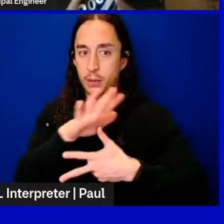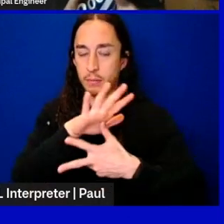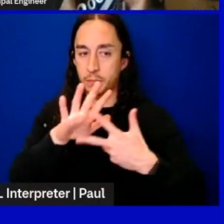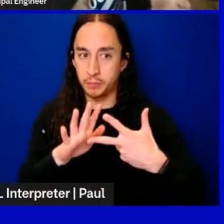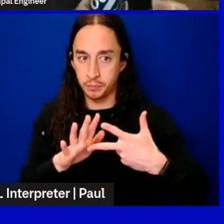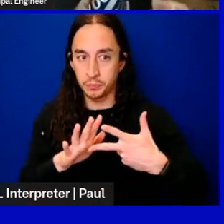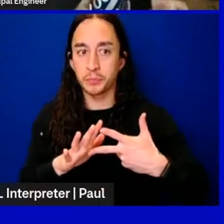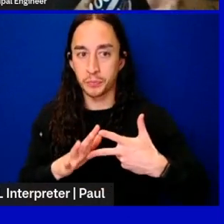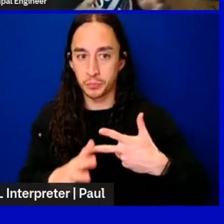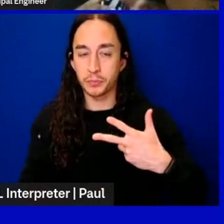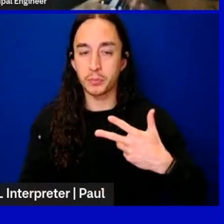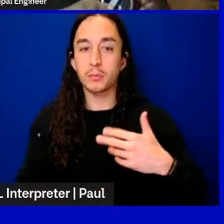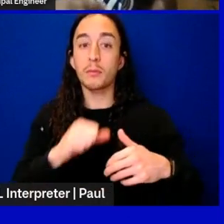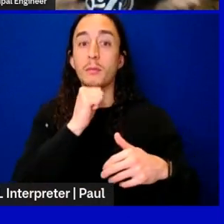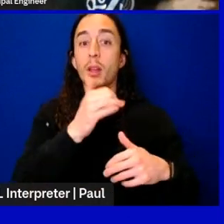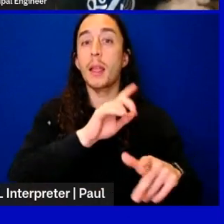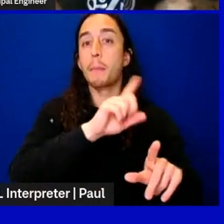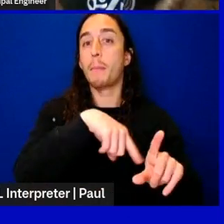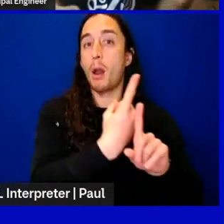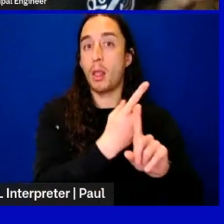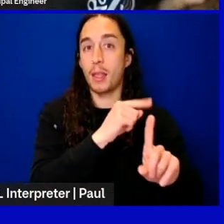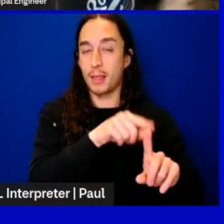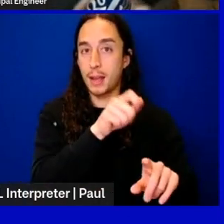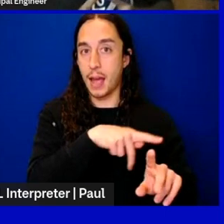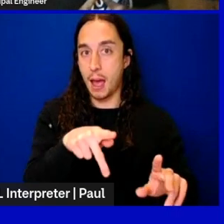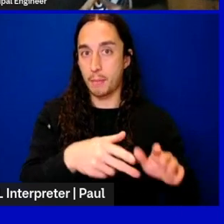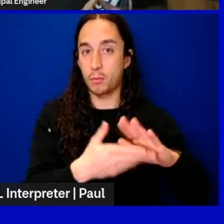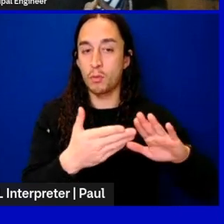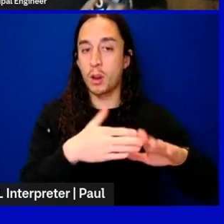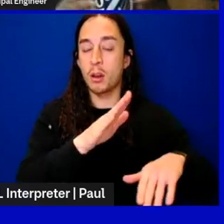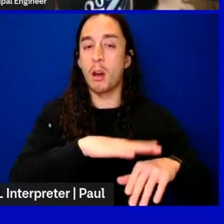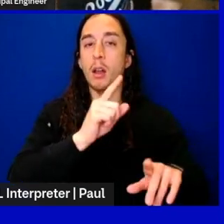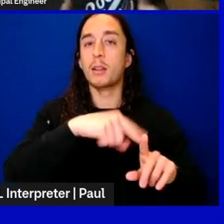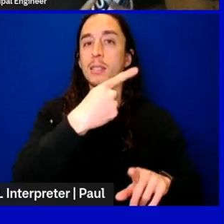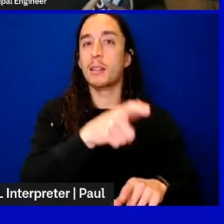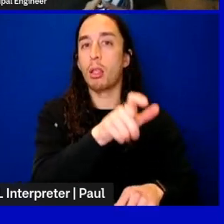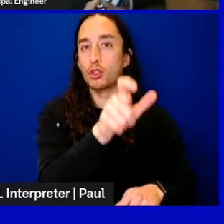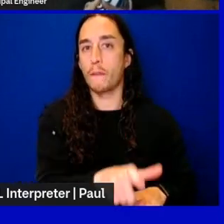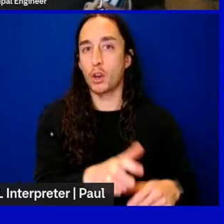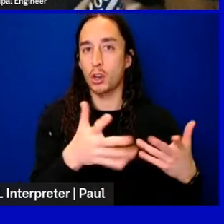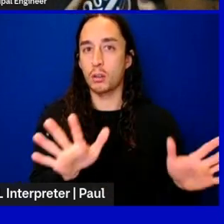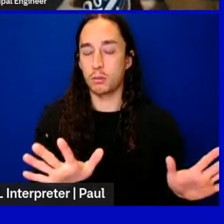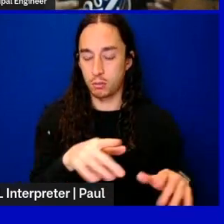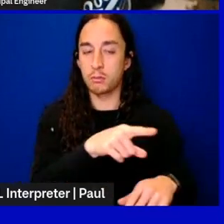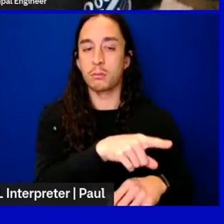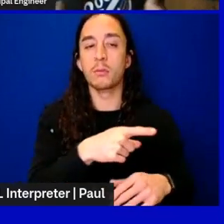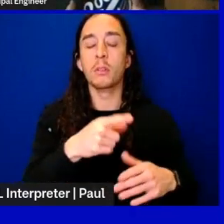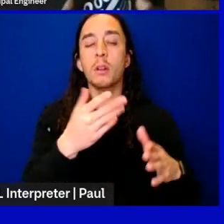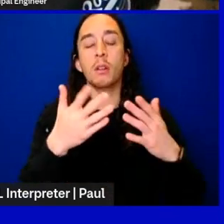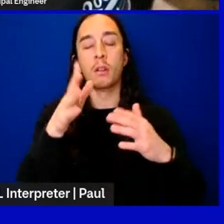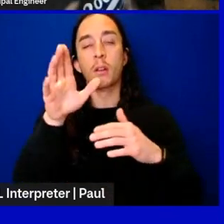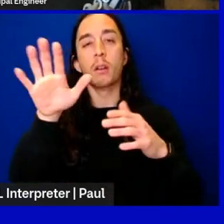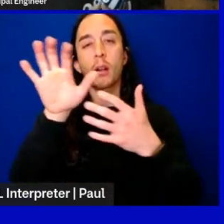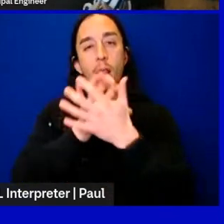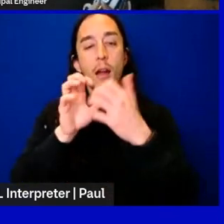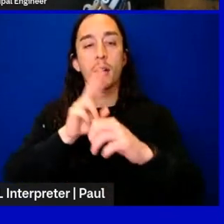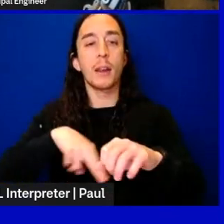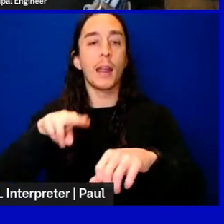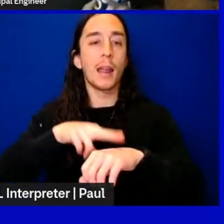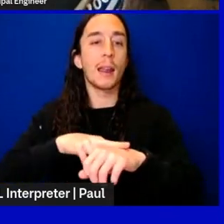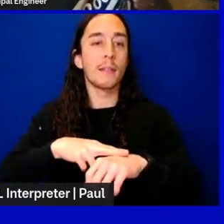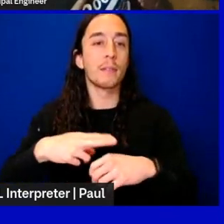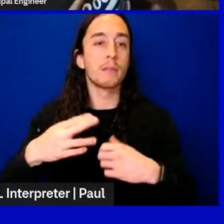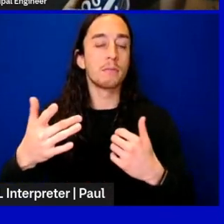the monolithic applications, which is running on a single server, your cloud native applications, which are typically the